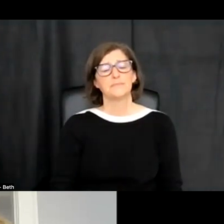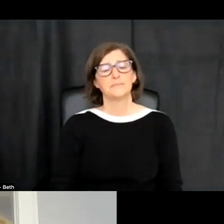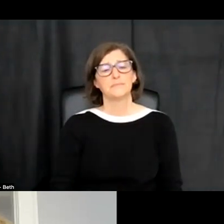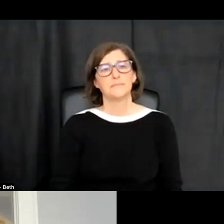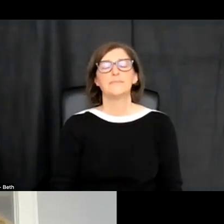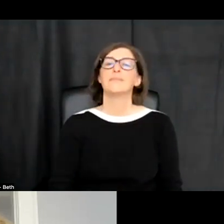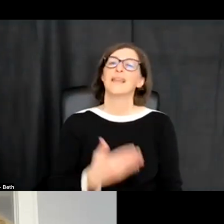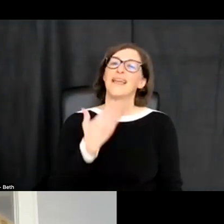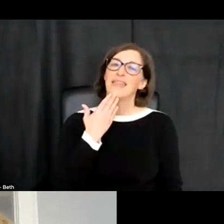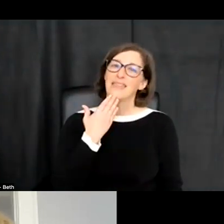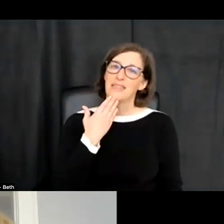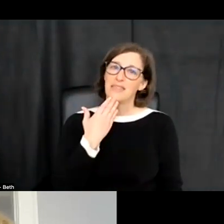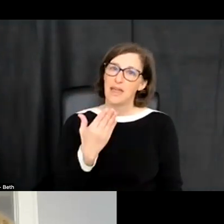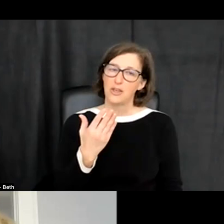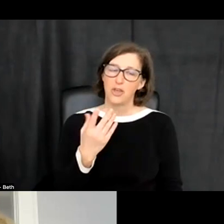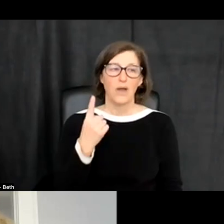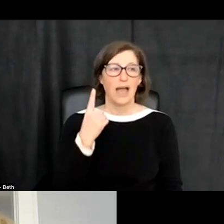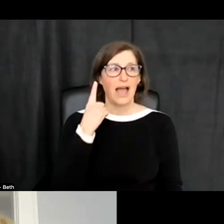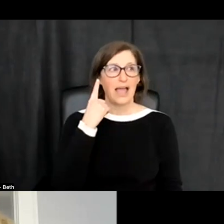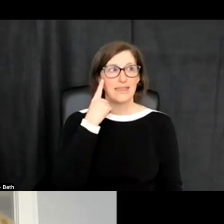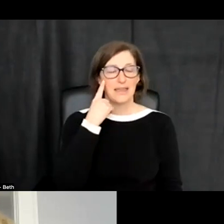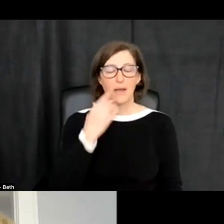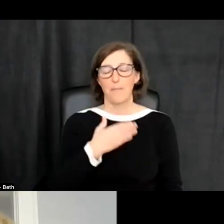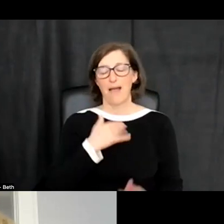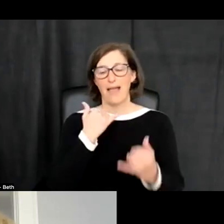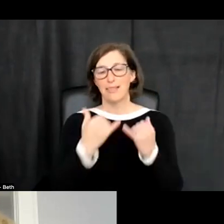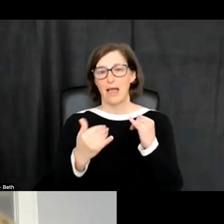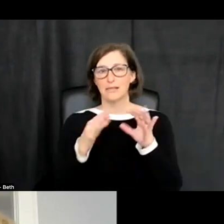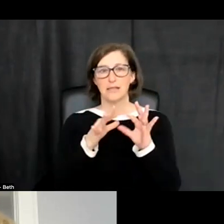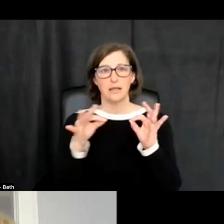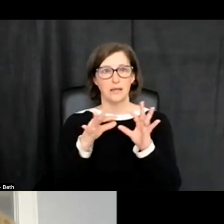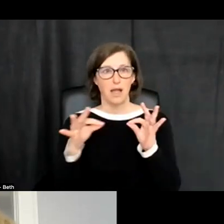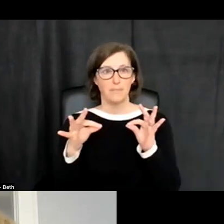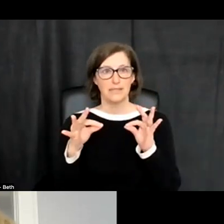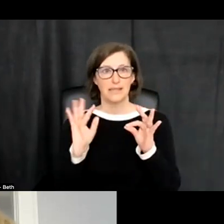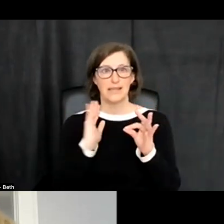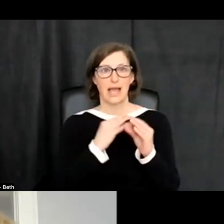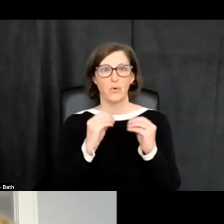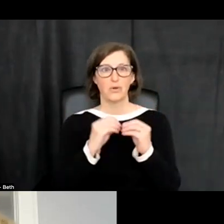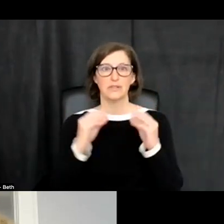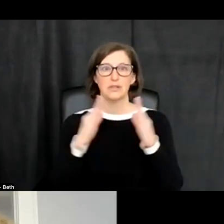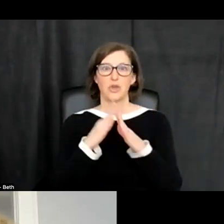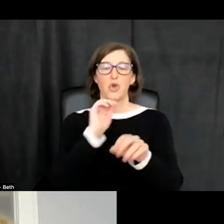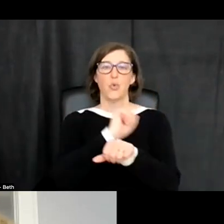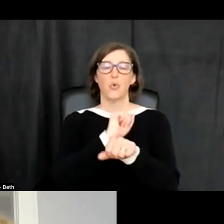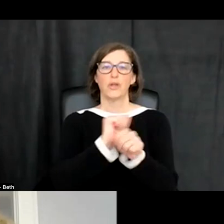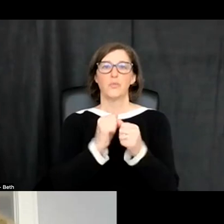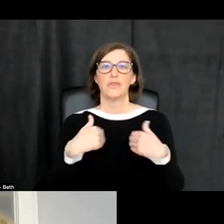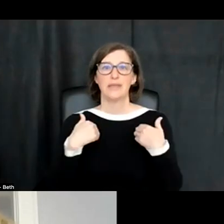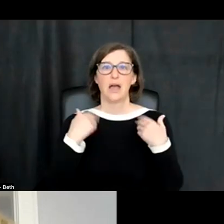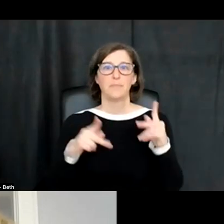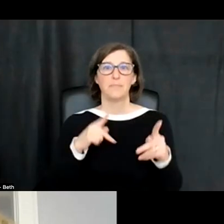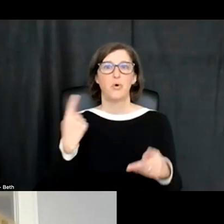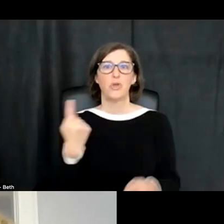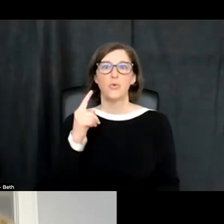Thank you so much. I think just my last words is that in our implementation with working with young people, we need to always know